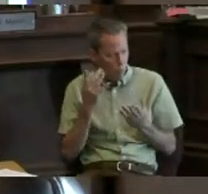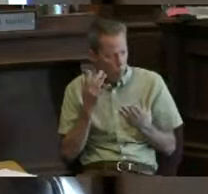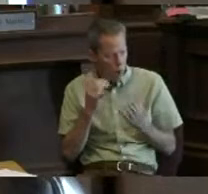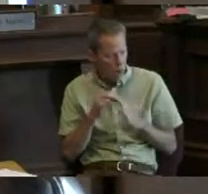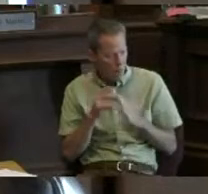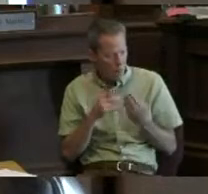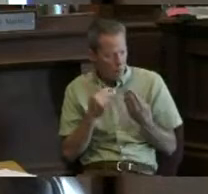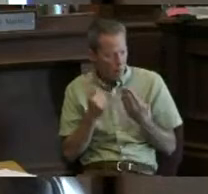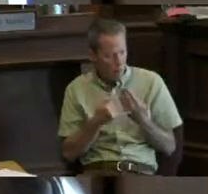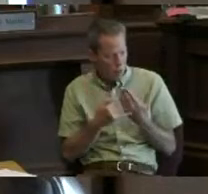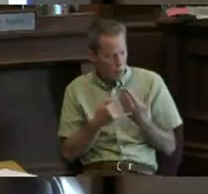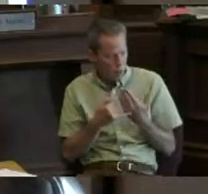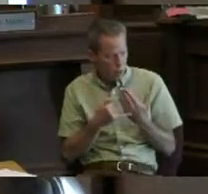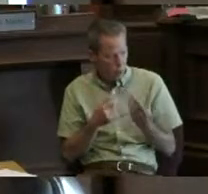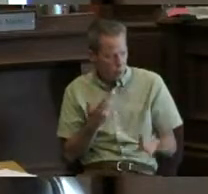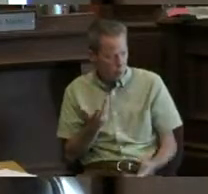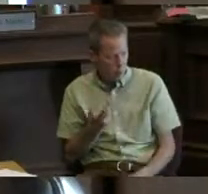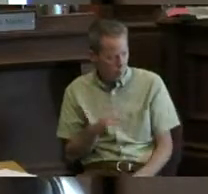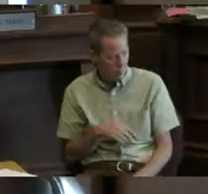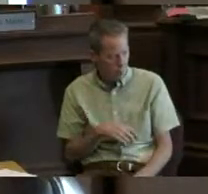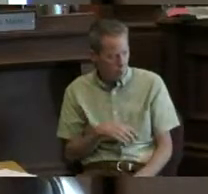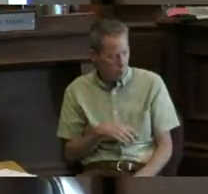project to make the two-way cycle track?